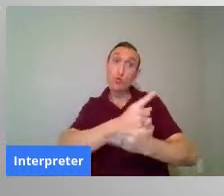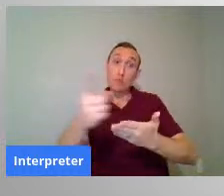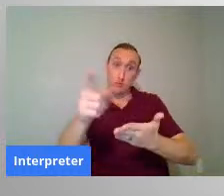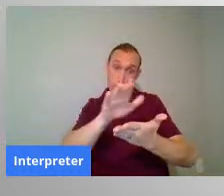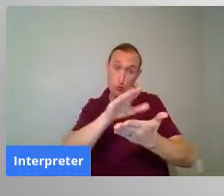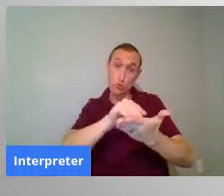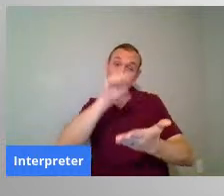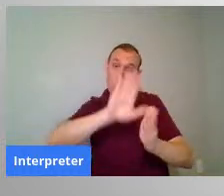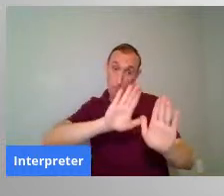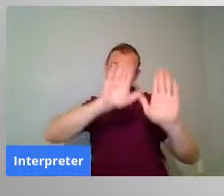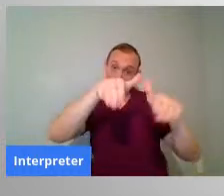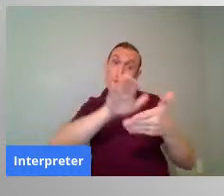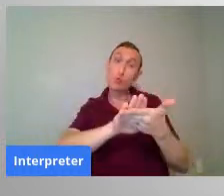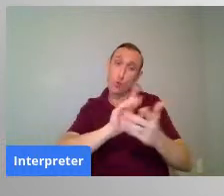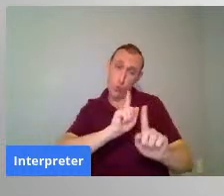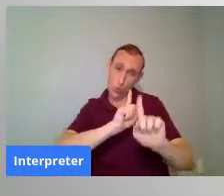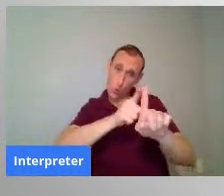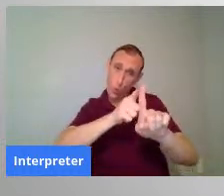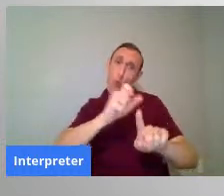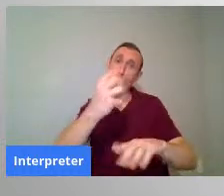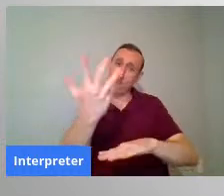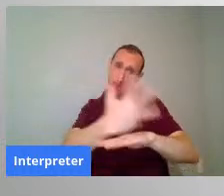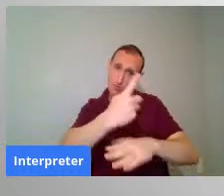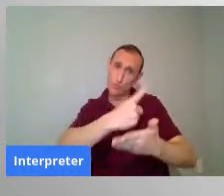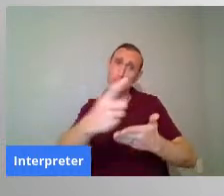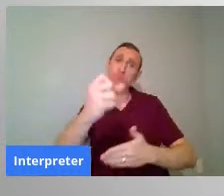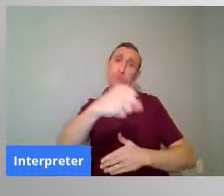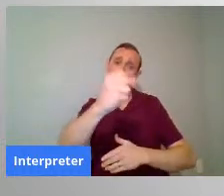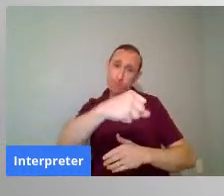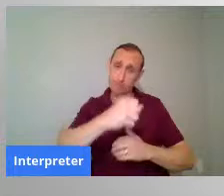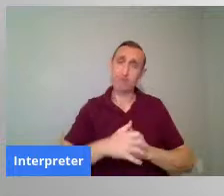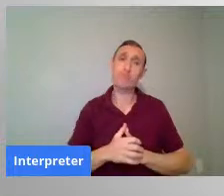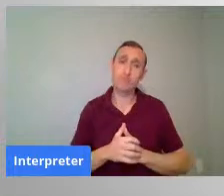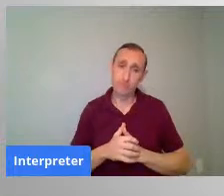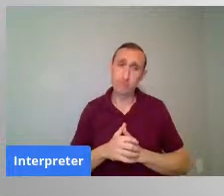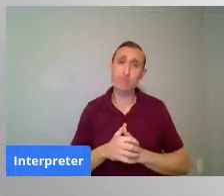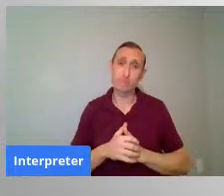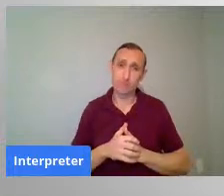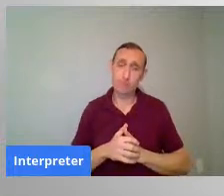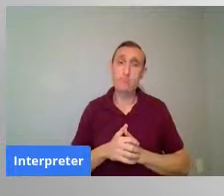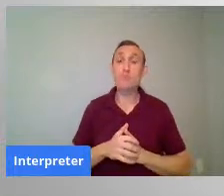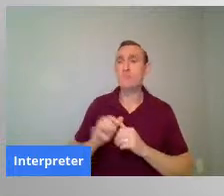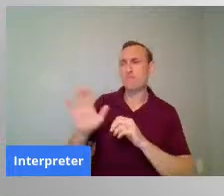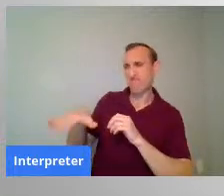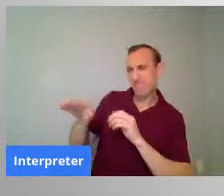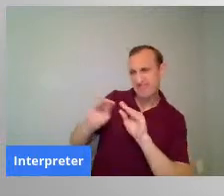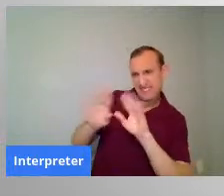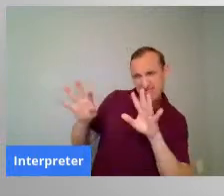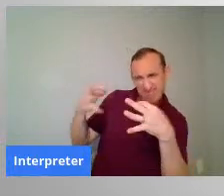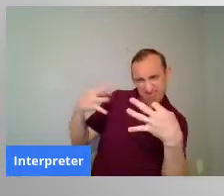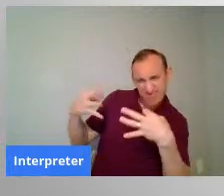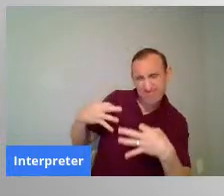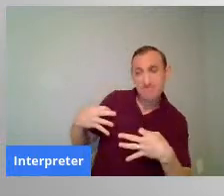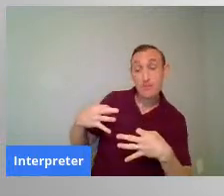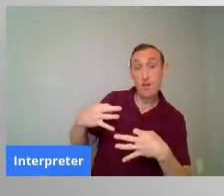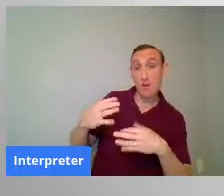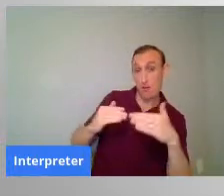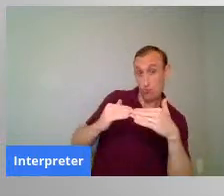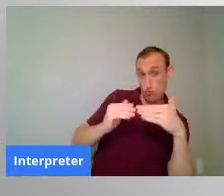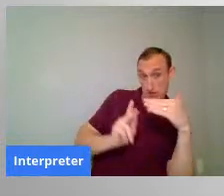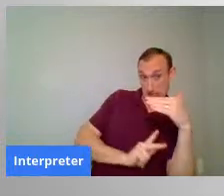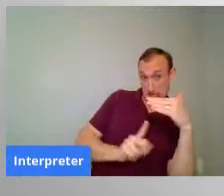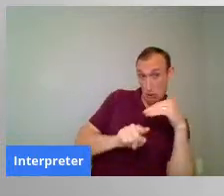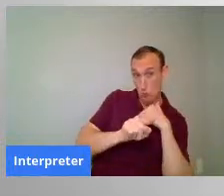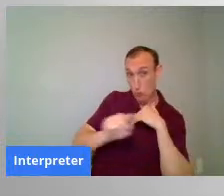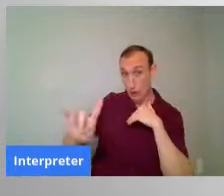And can I just clarify for a second? So for pre-K through 8th grade, when they